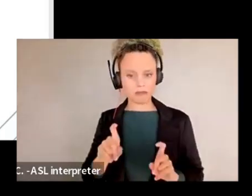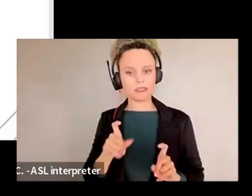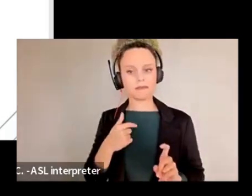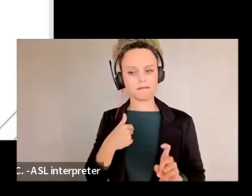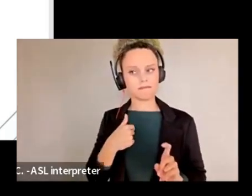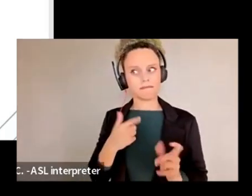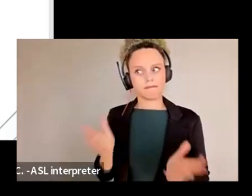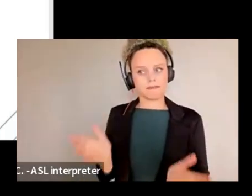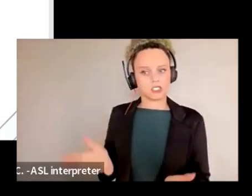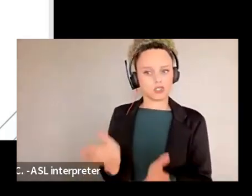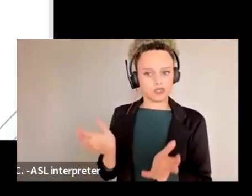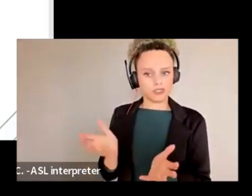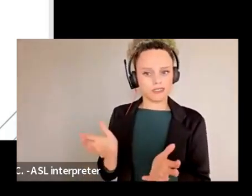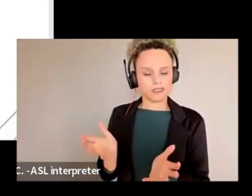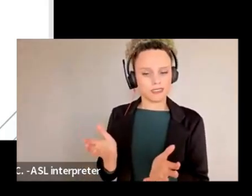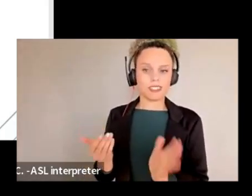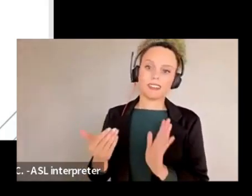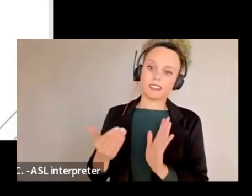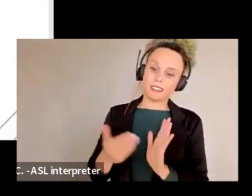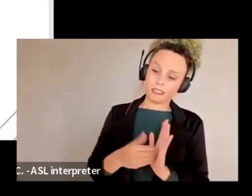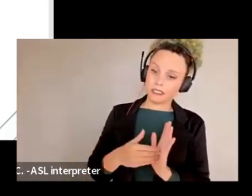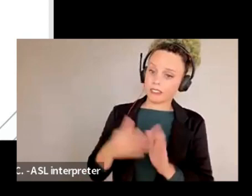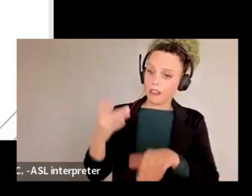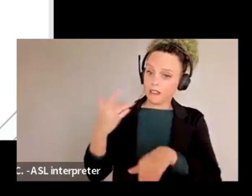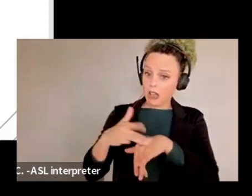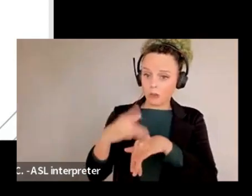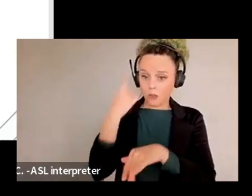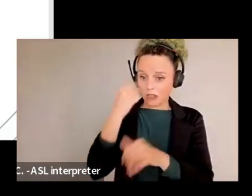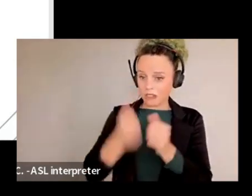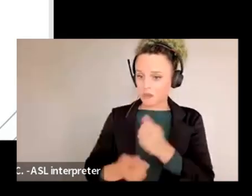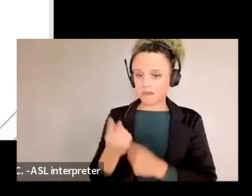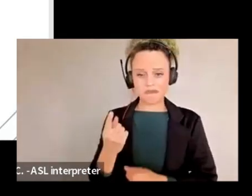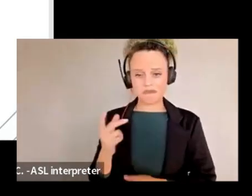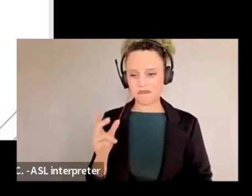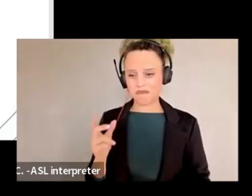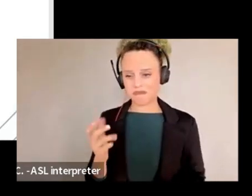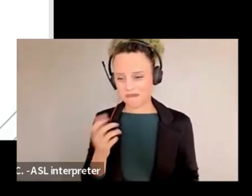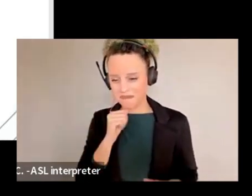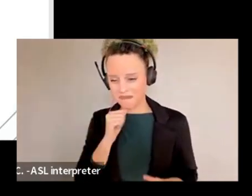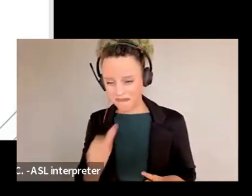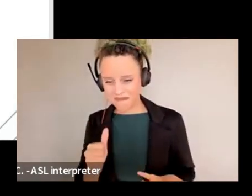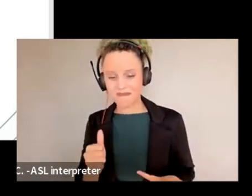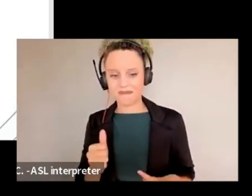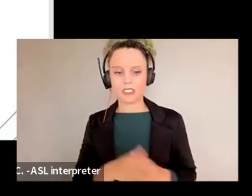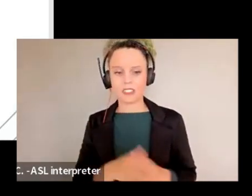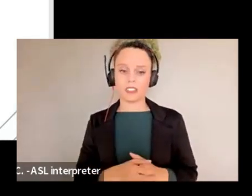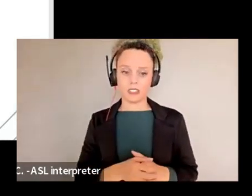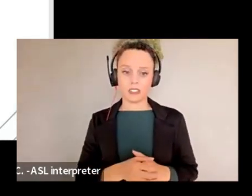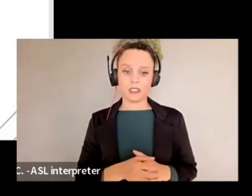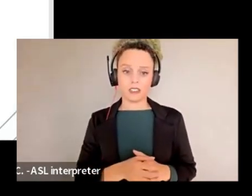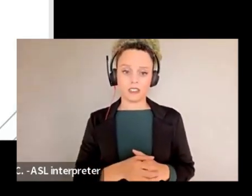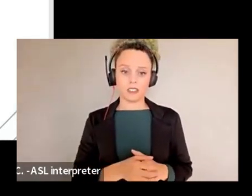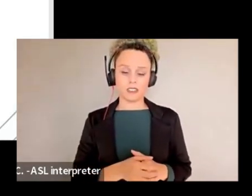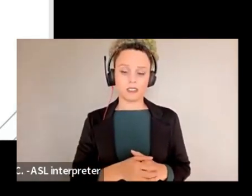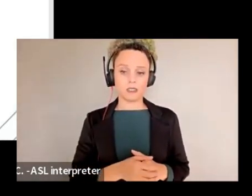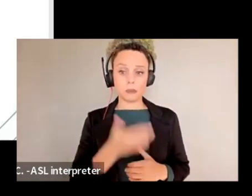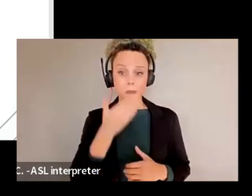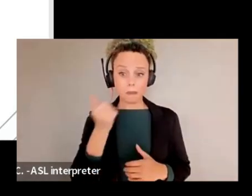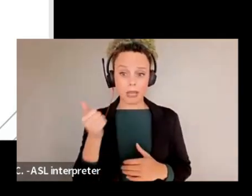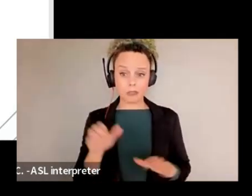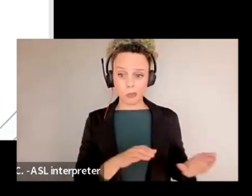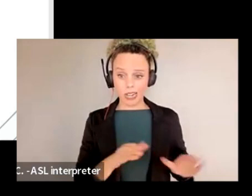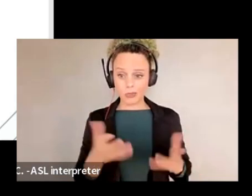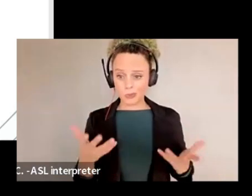panel list is really I would encourage that if we can, but it's not always available for everyone.